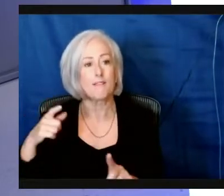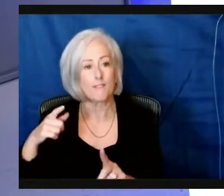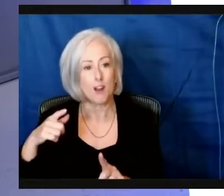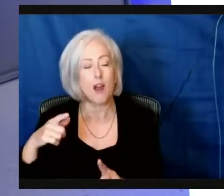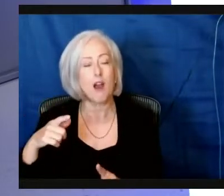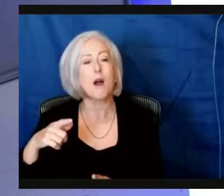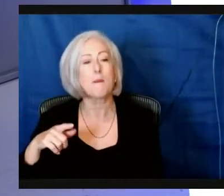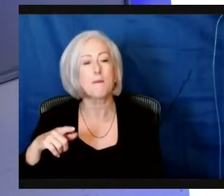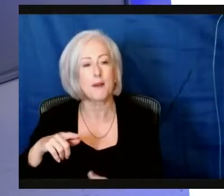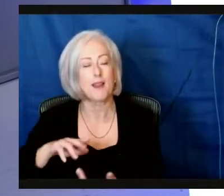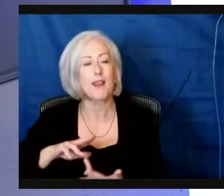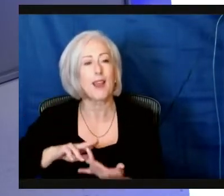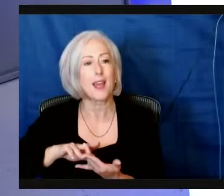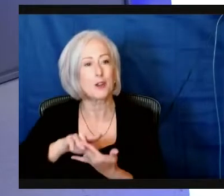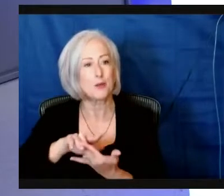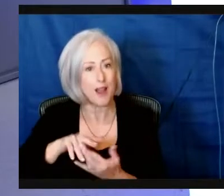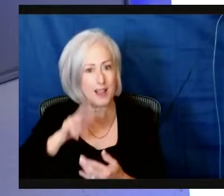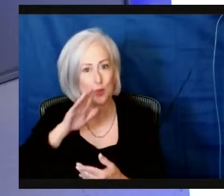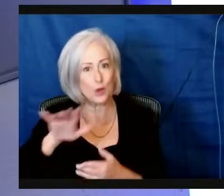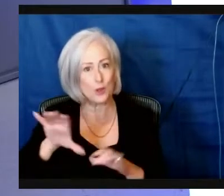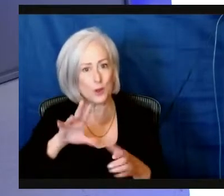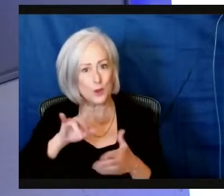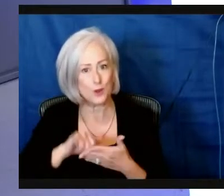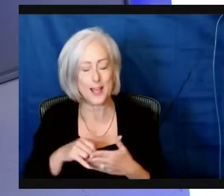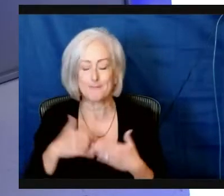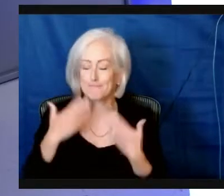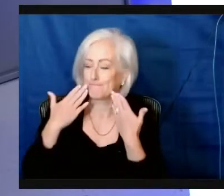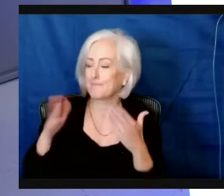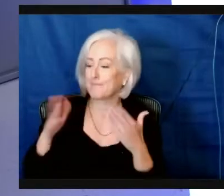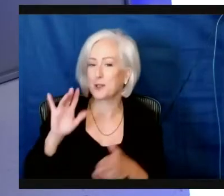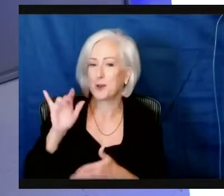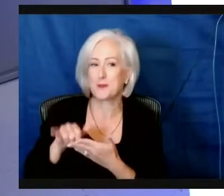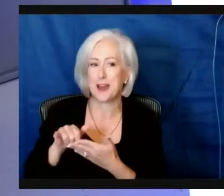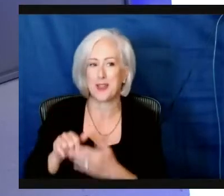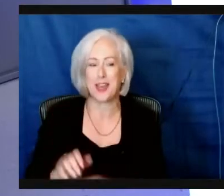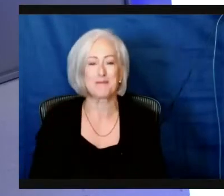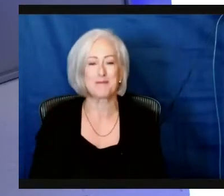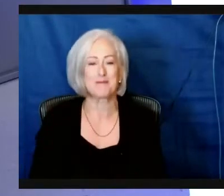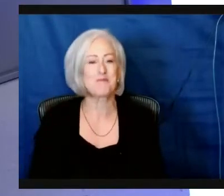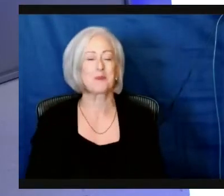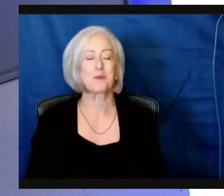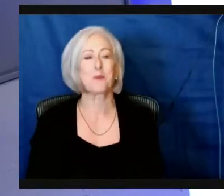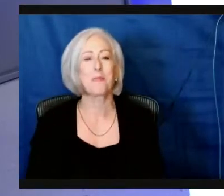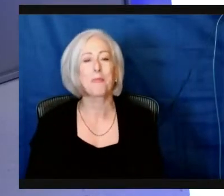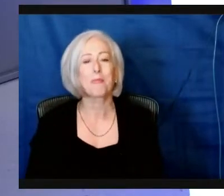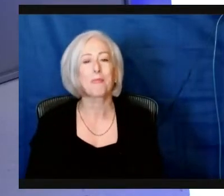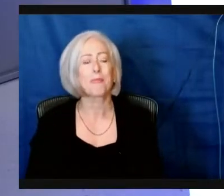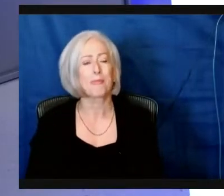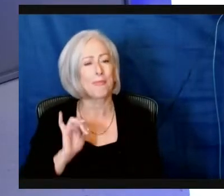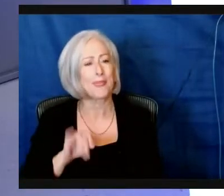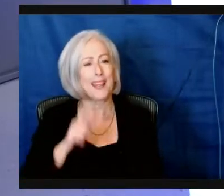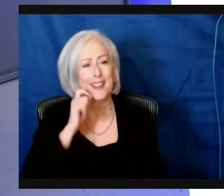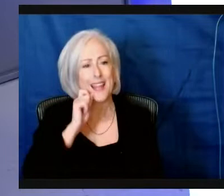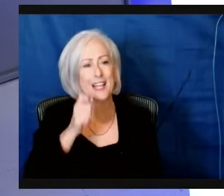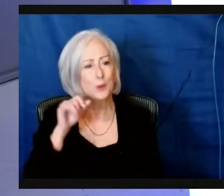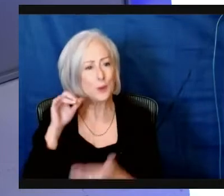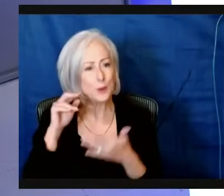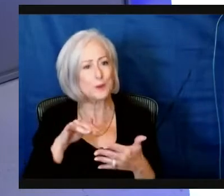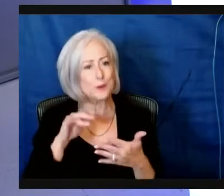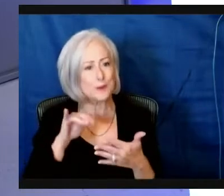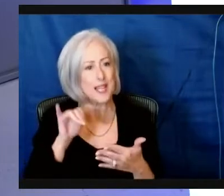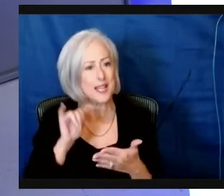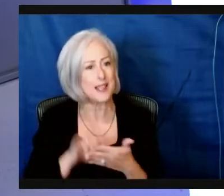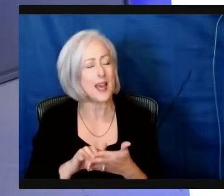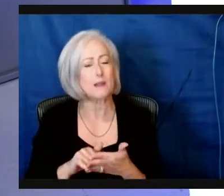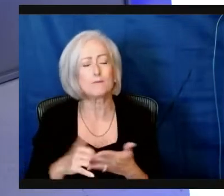don't know about that. Okay, well, it sure is on Star Trek. All right. All right, well, that is pretty cool to study this stuff. But what's the ultimate goal